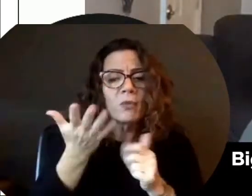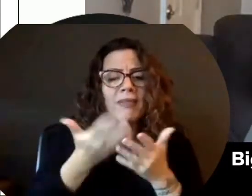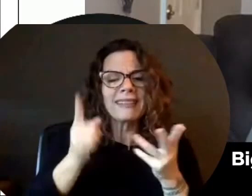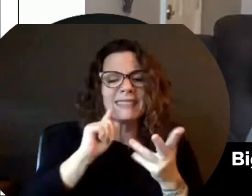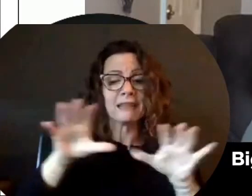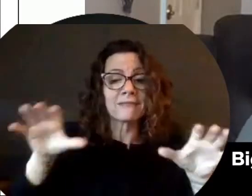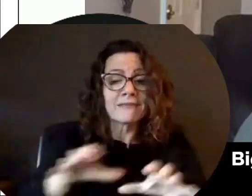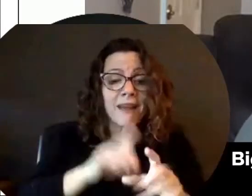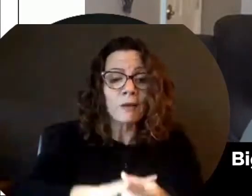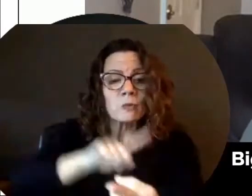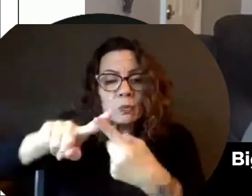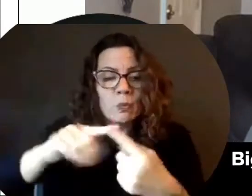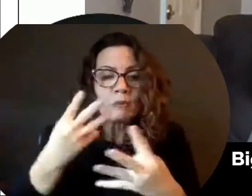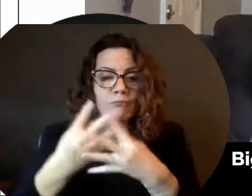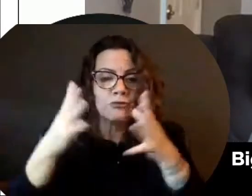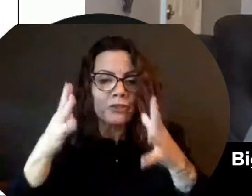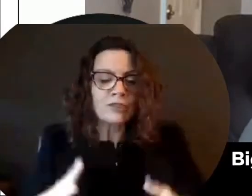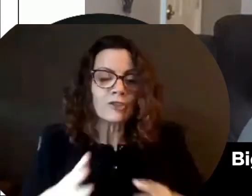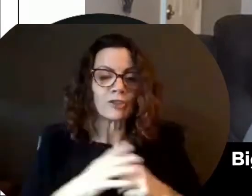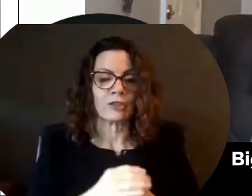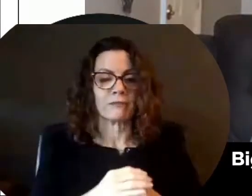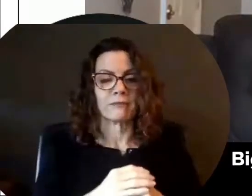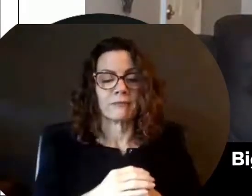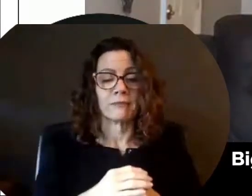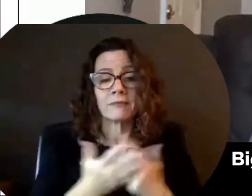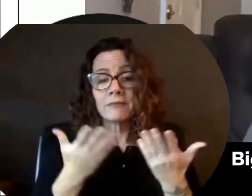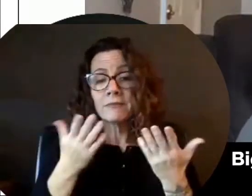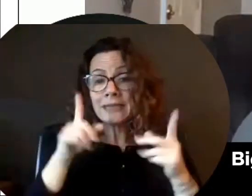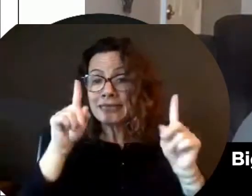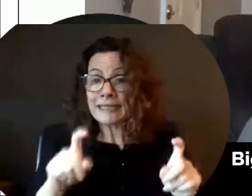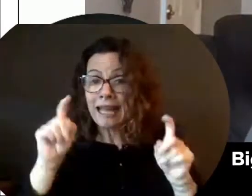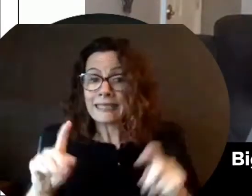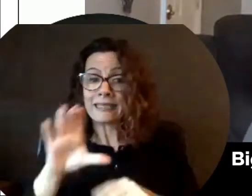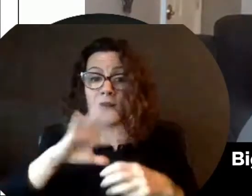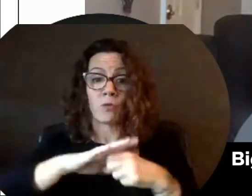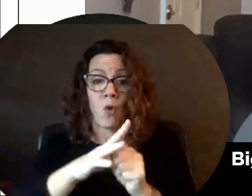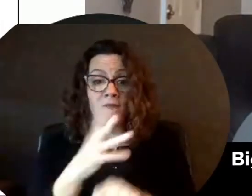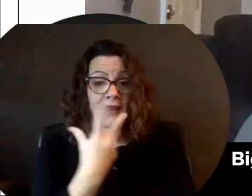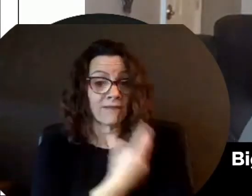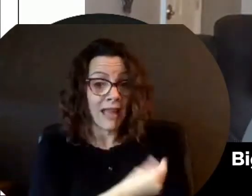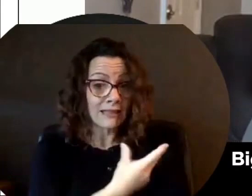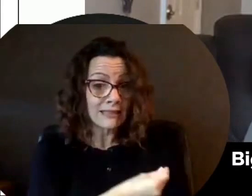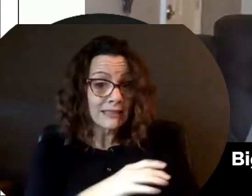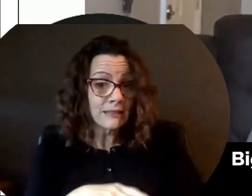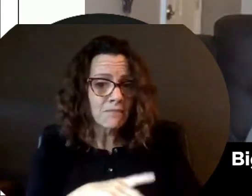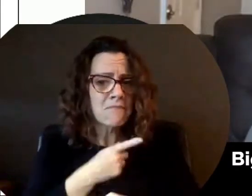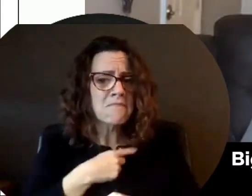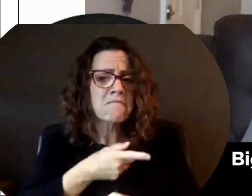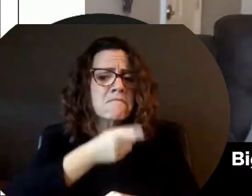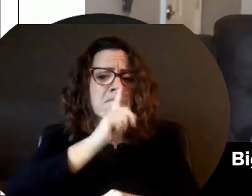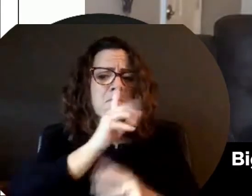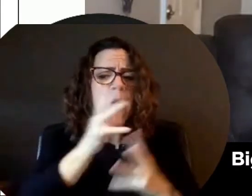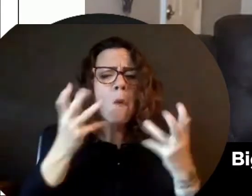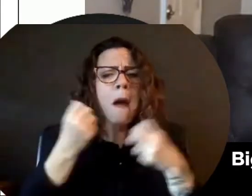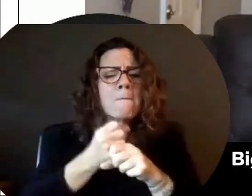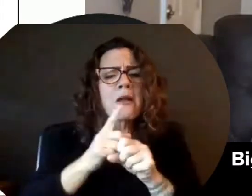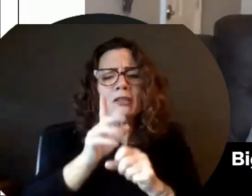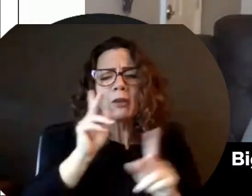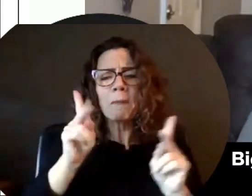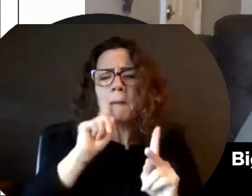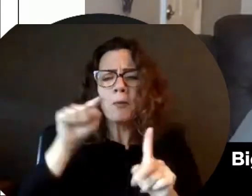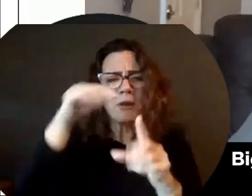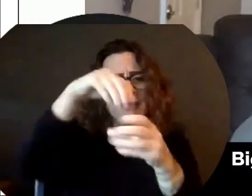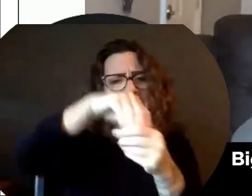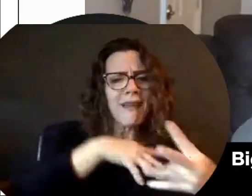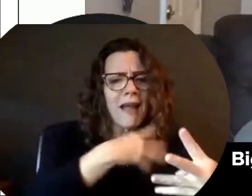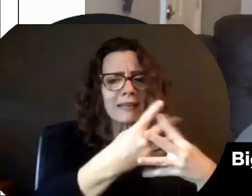not because they wanted to make sure that people inside were safe, but because they wanted to make sure that, oh, we have some test